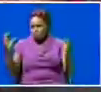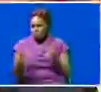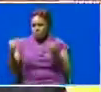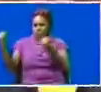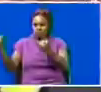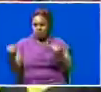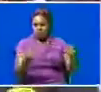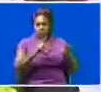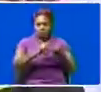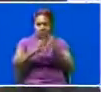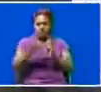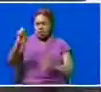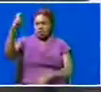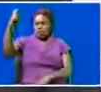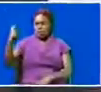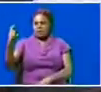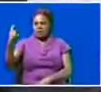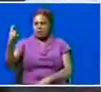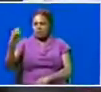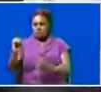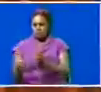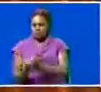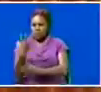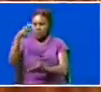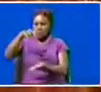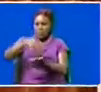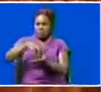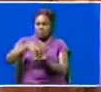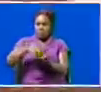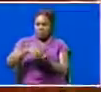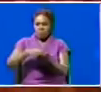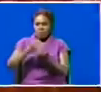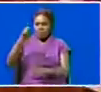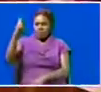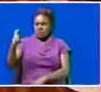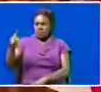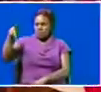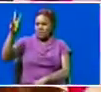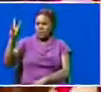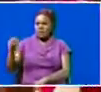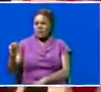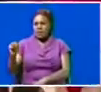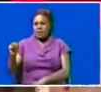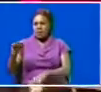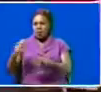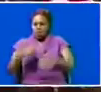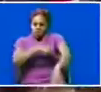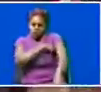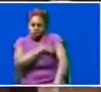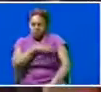introduce changes to the executive structure by creating the position of a non-executive prime minister or chief